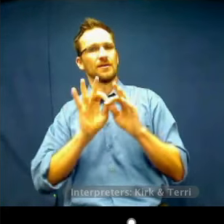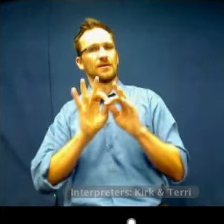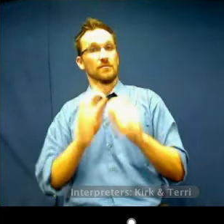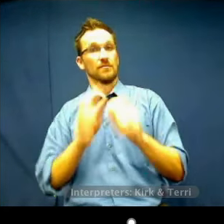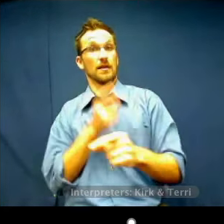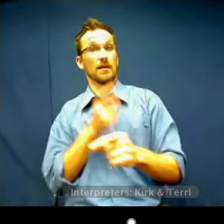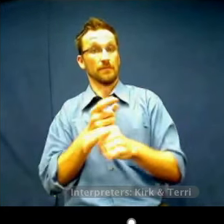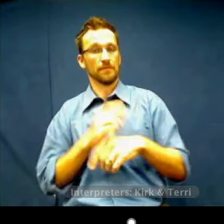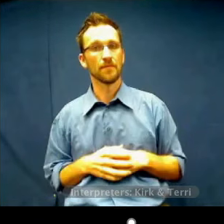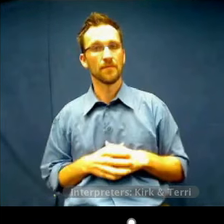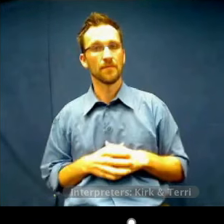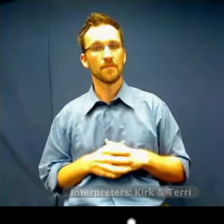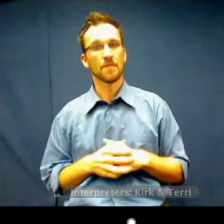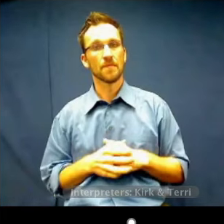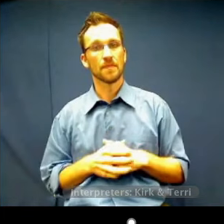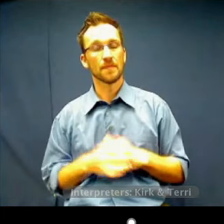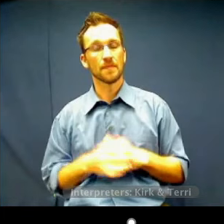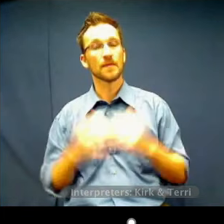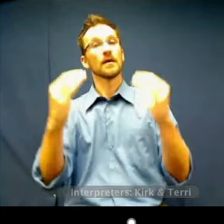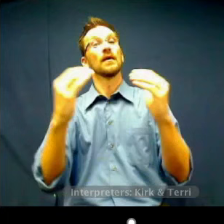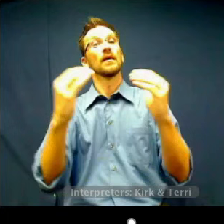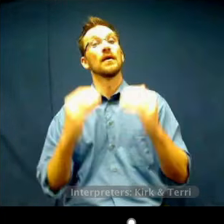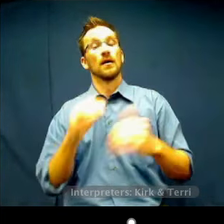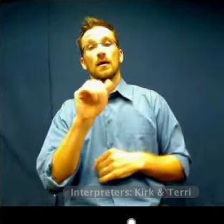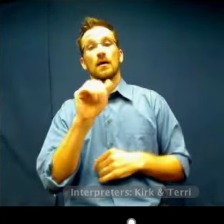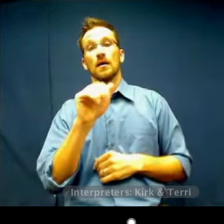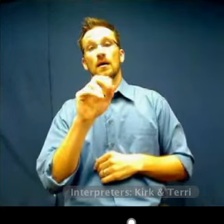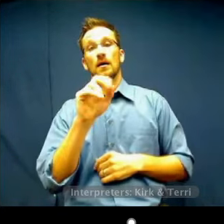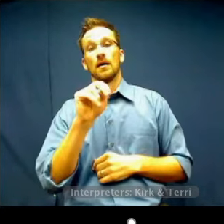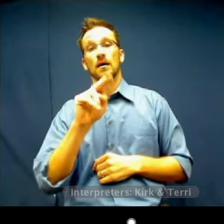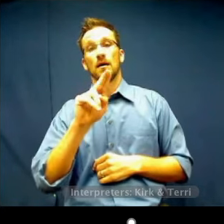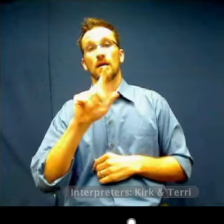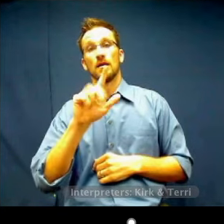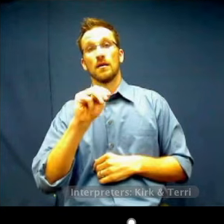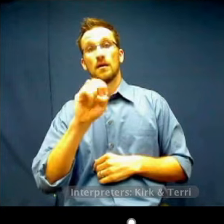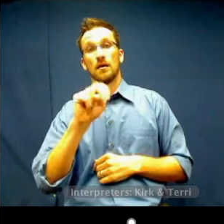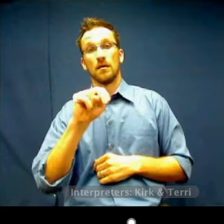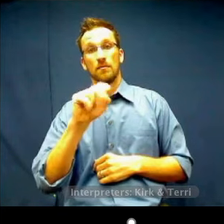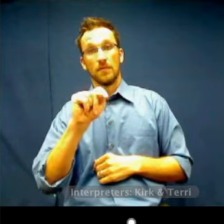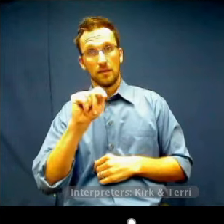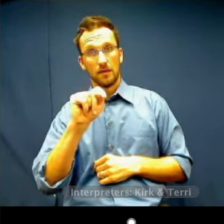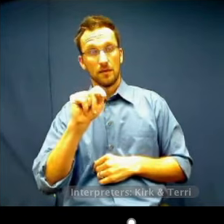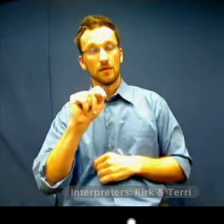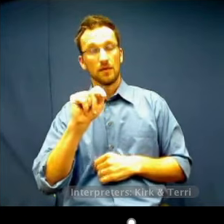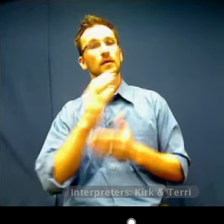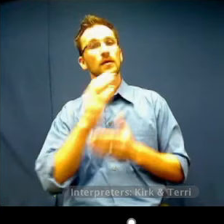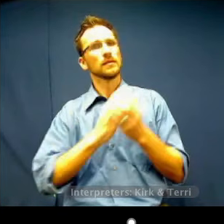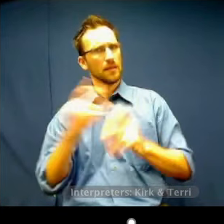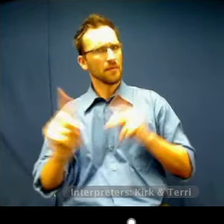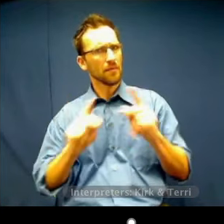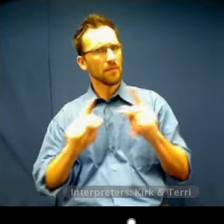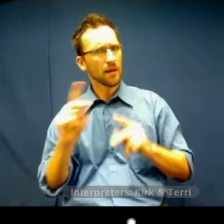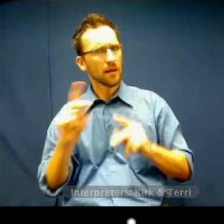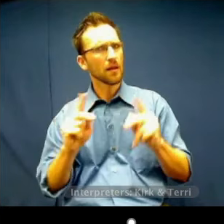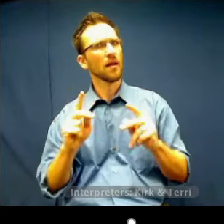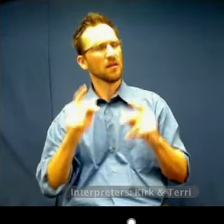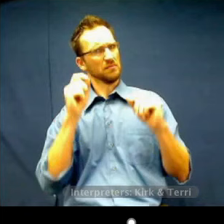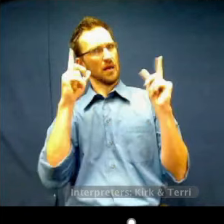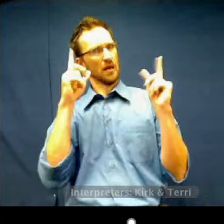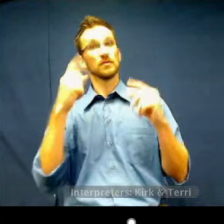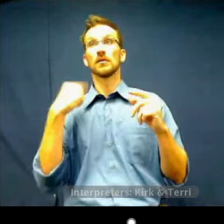An annulment is, and most people are a little bit surprised to learn this, but you can't just get an annulment because you